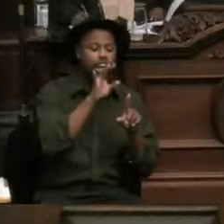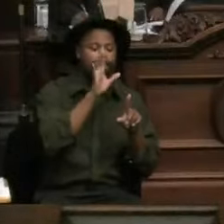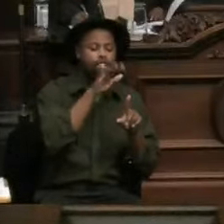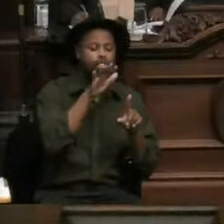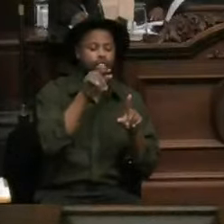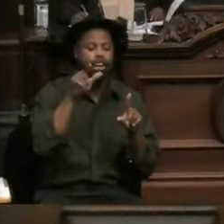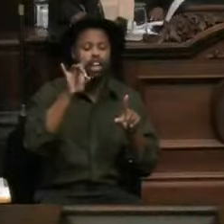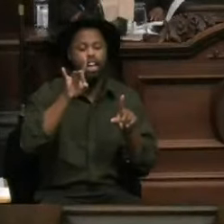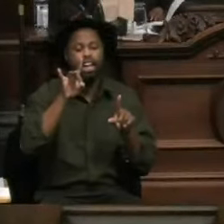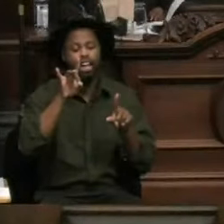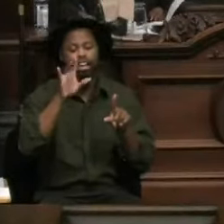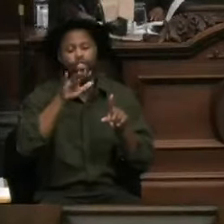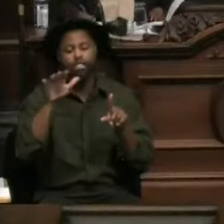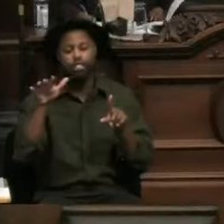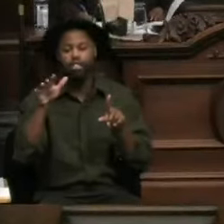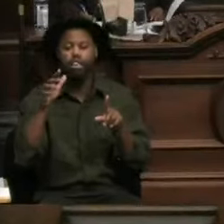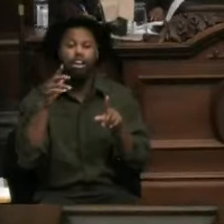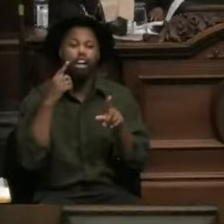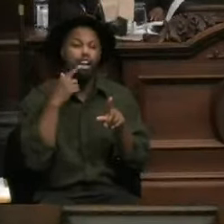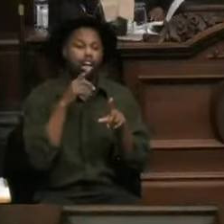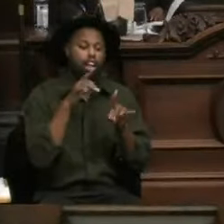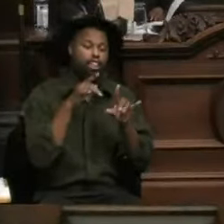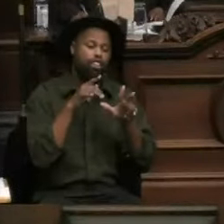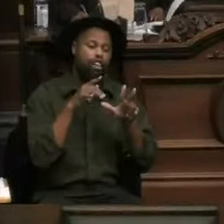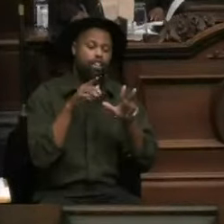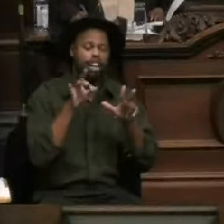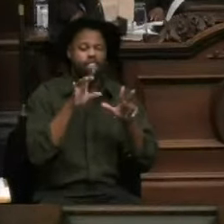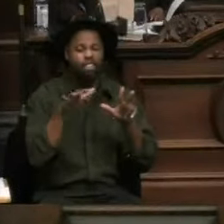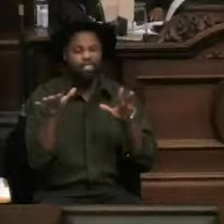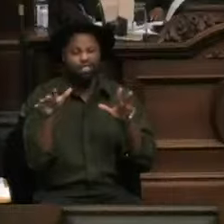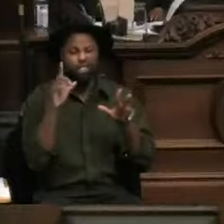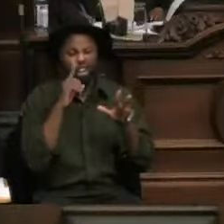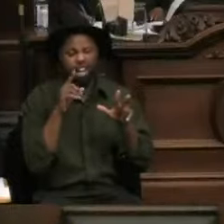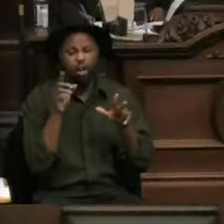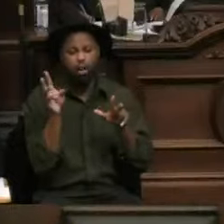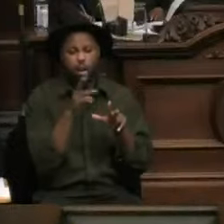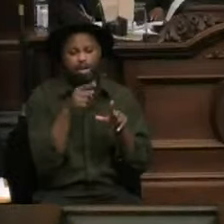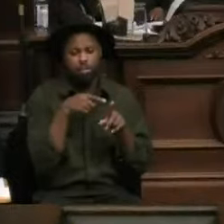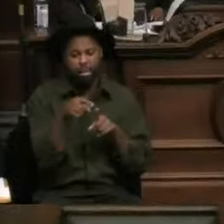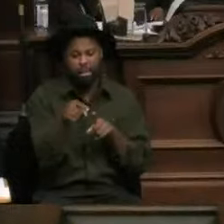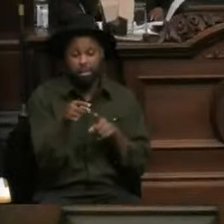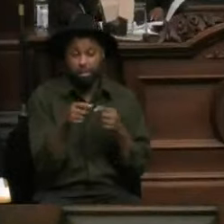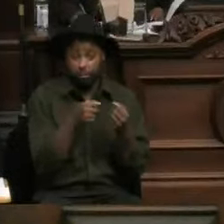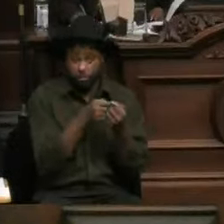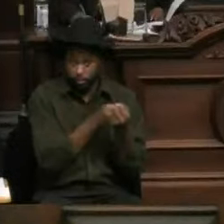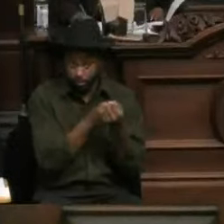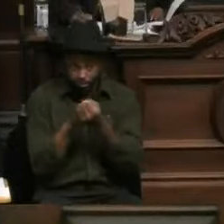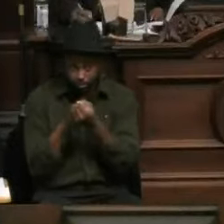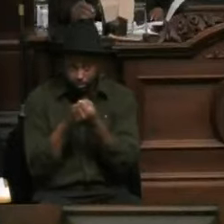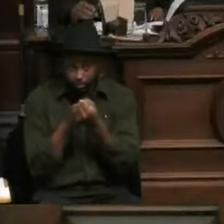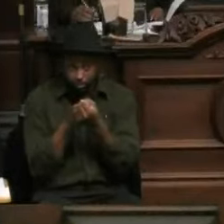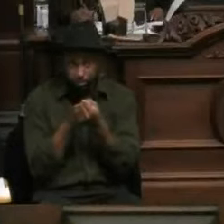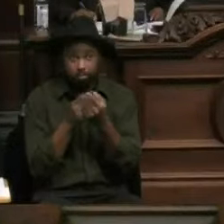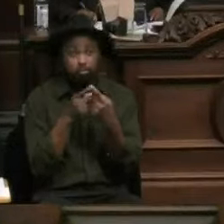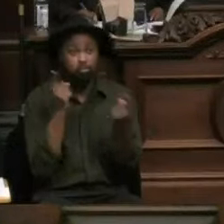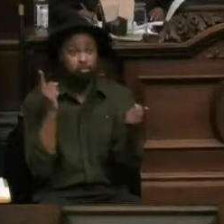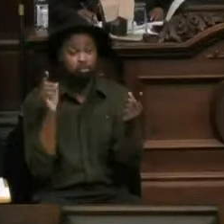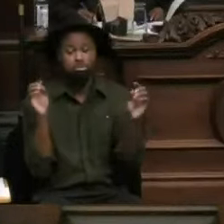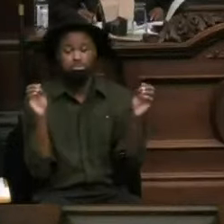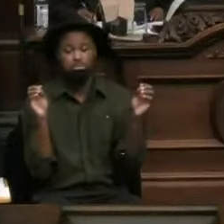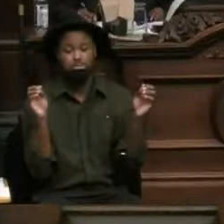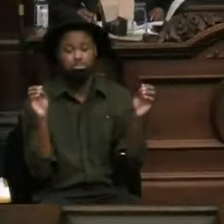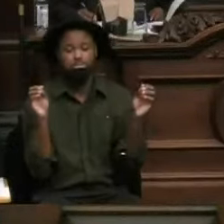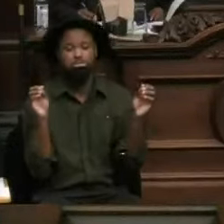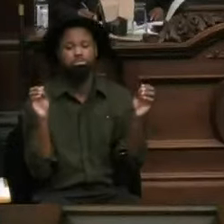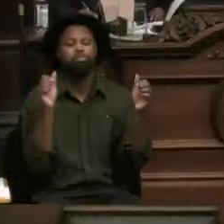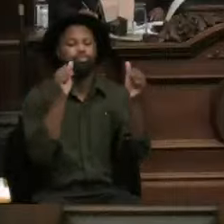835-855 West Main Street. All in favor, please say aye. Aye. Aye. Any opposed? Motion carries. With no